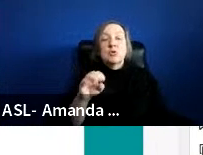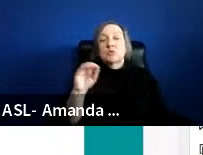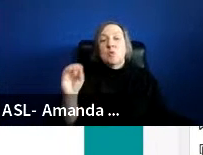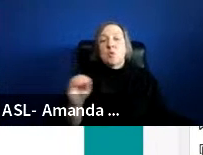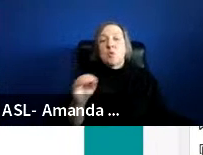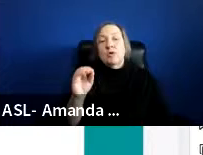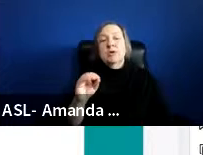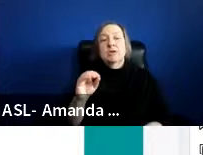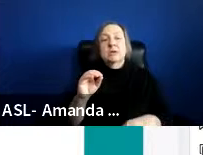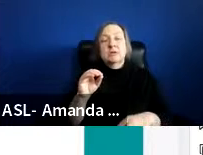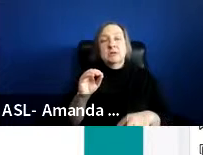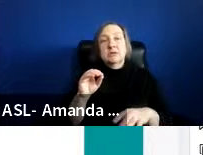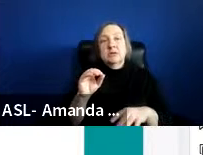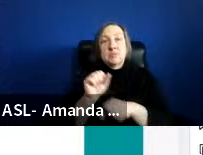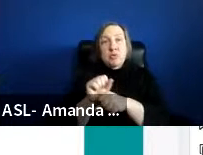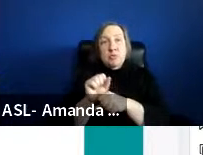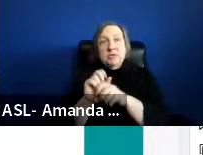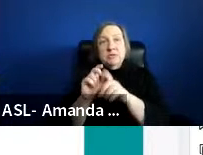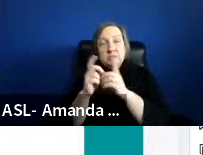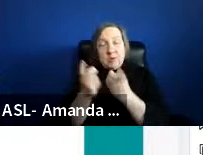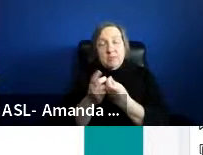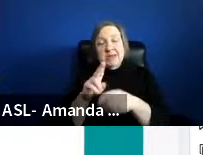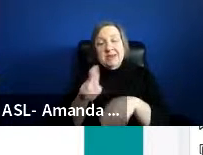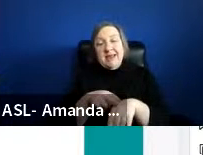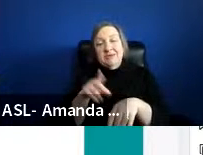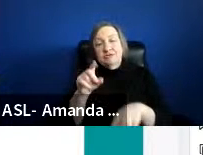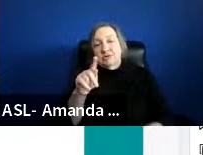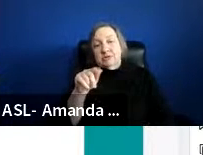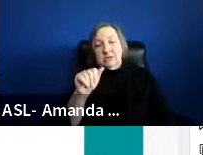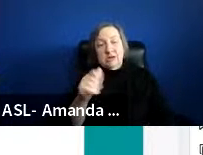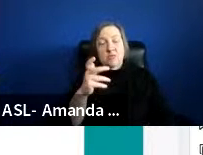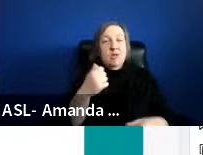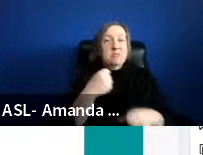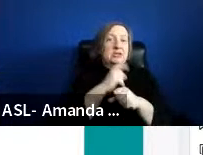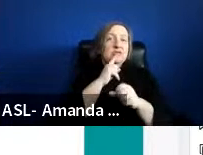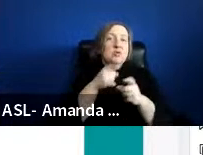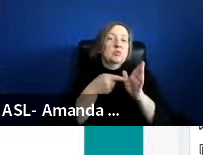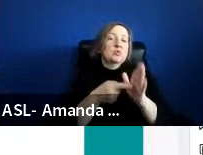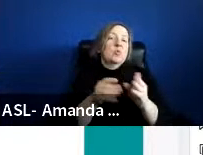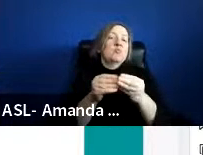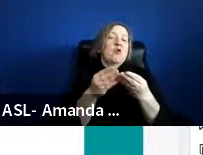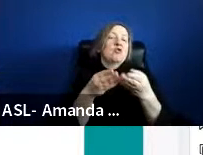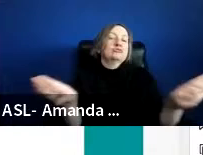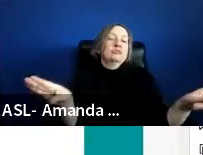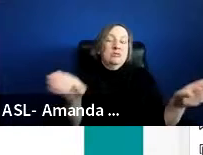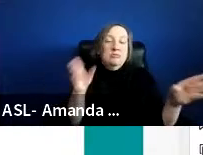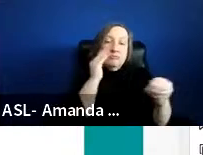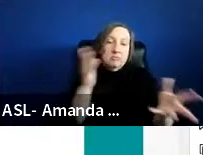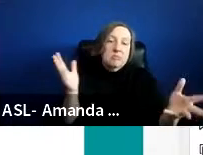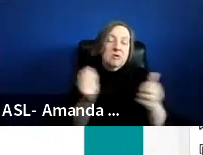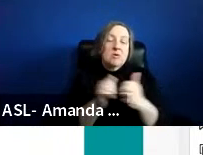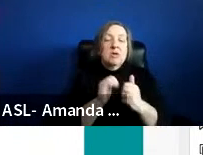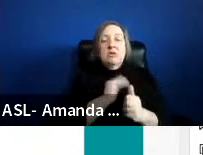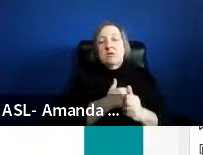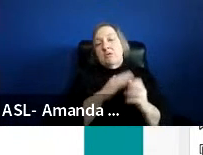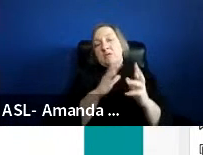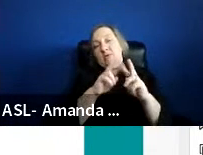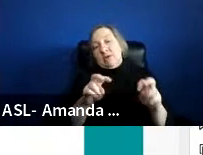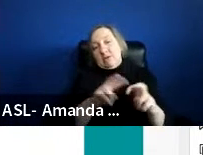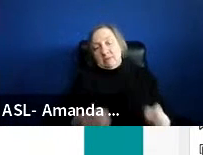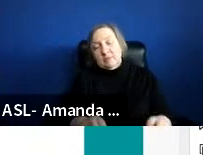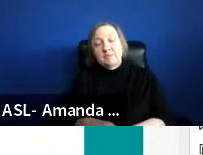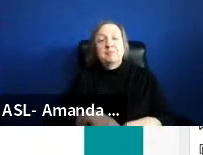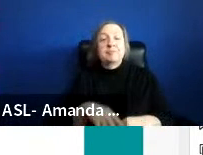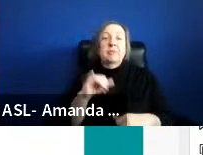Employment Department and national data. So we wanted to ensure to provide this broader context within our analysis. So for